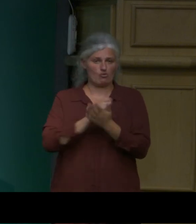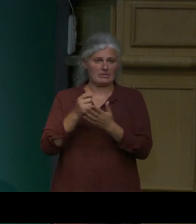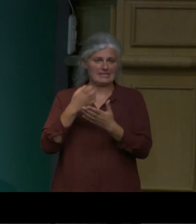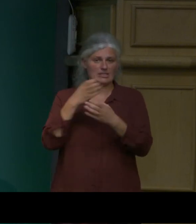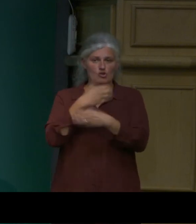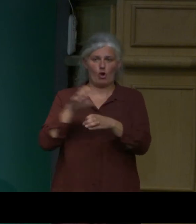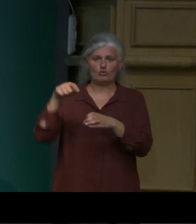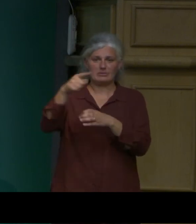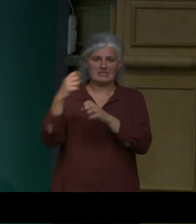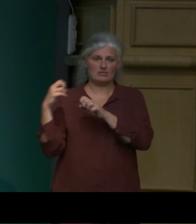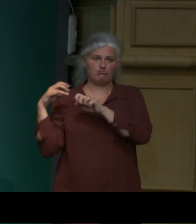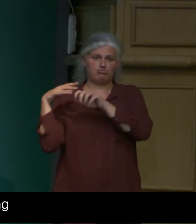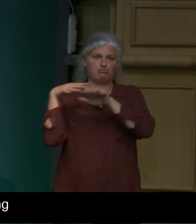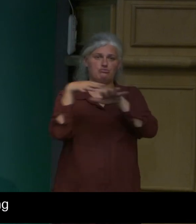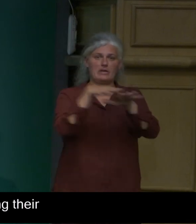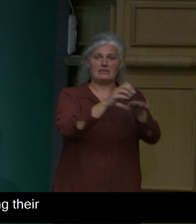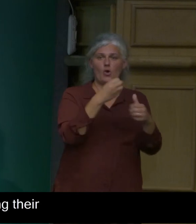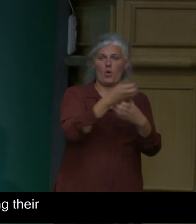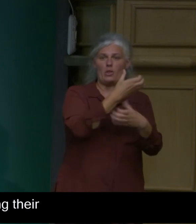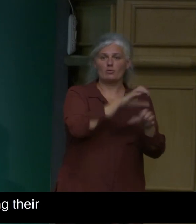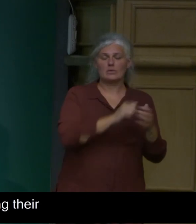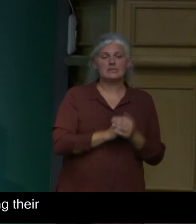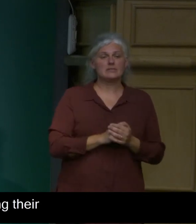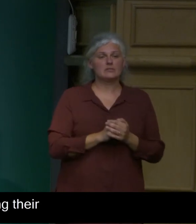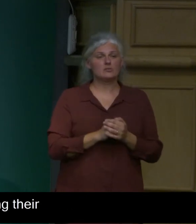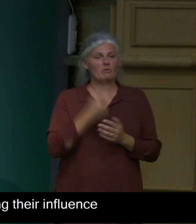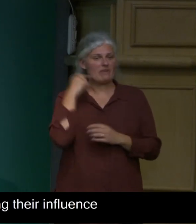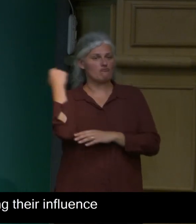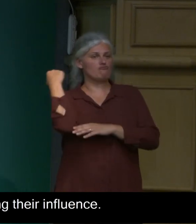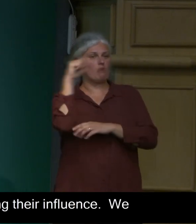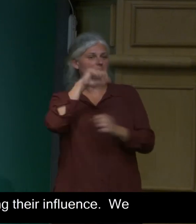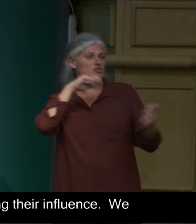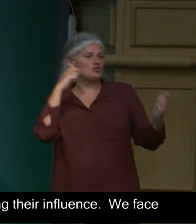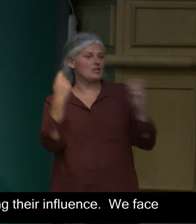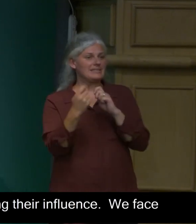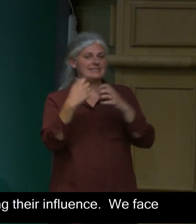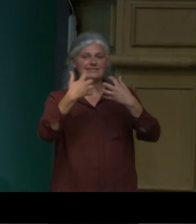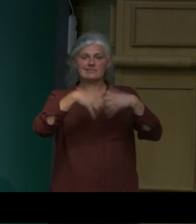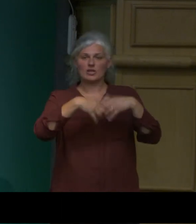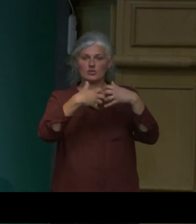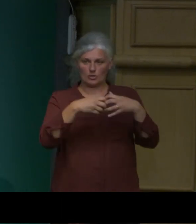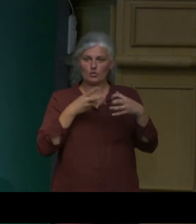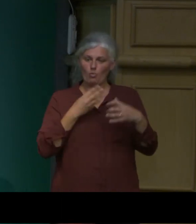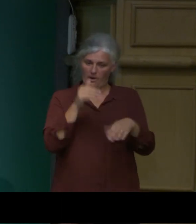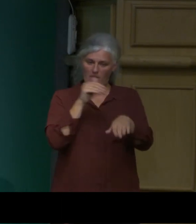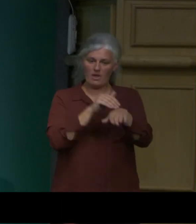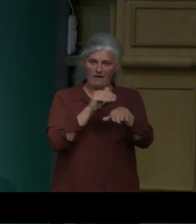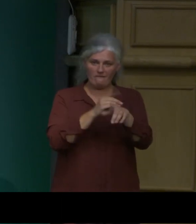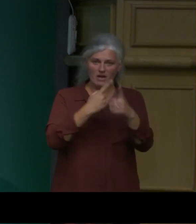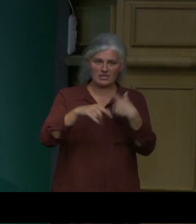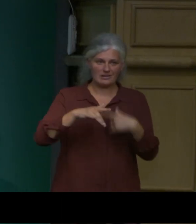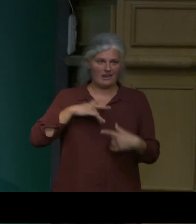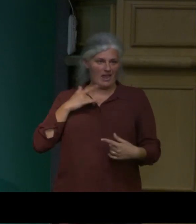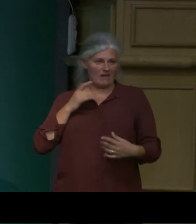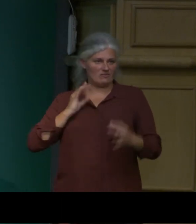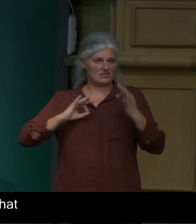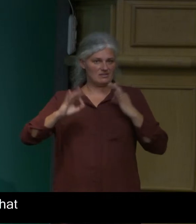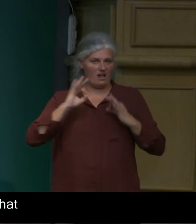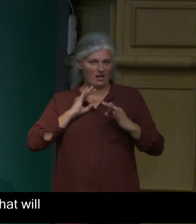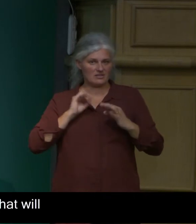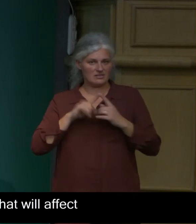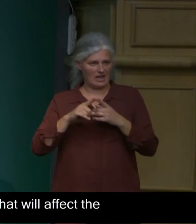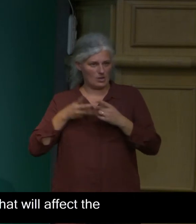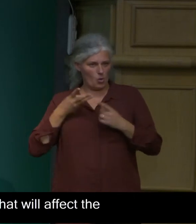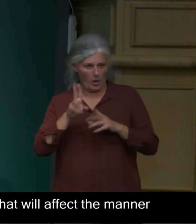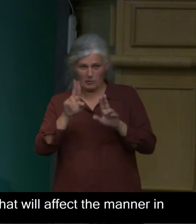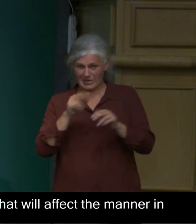spreading their influence we Face revolutionary changes in technology that will affect the manner in which we live in ways we